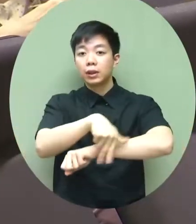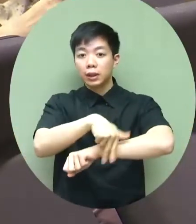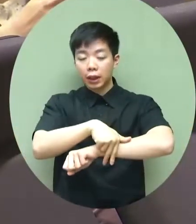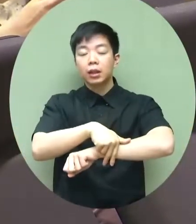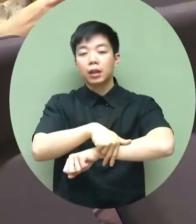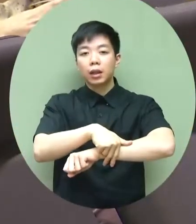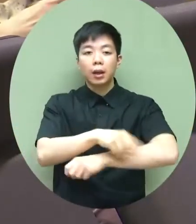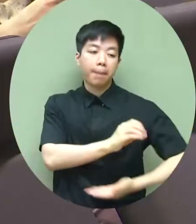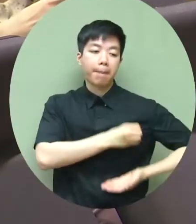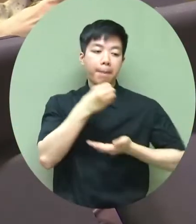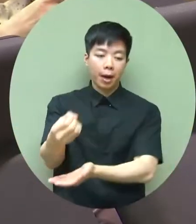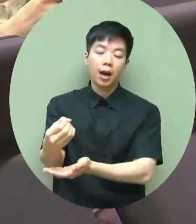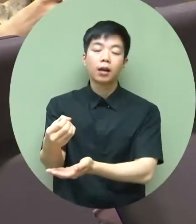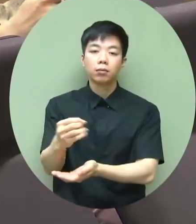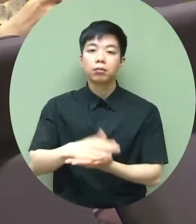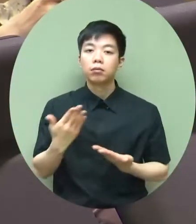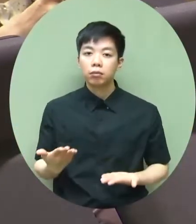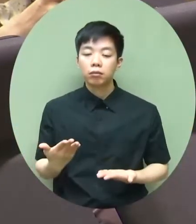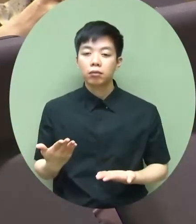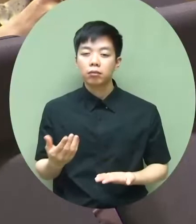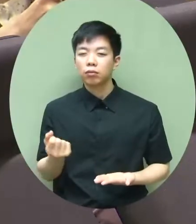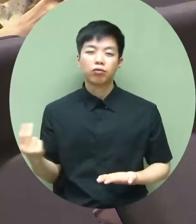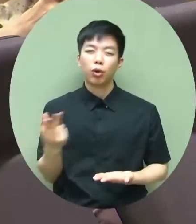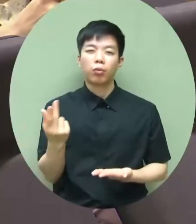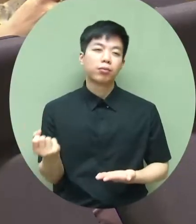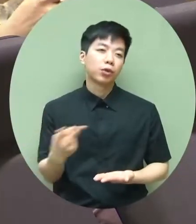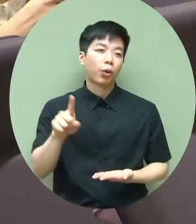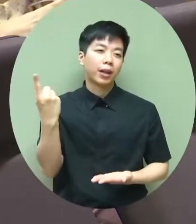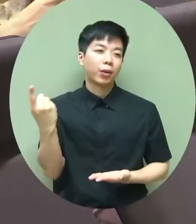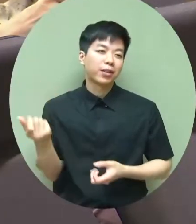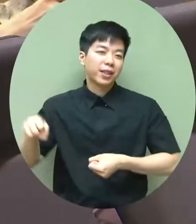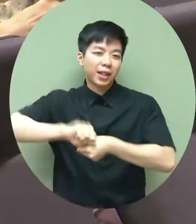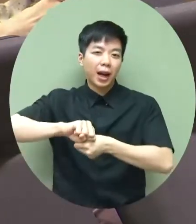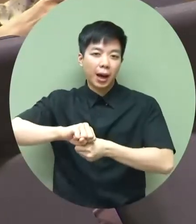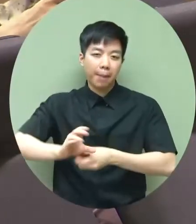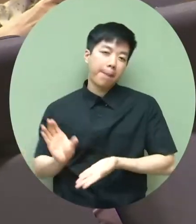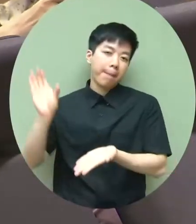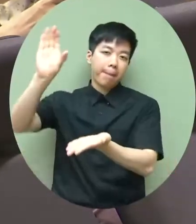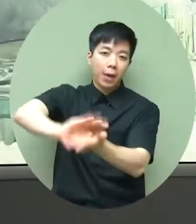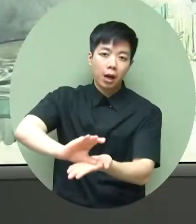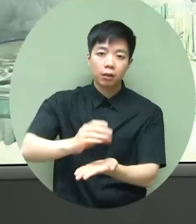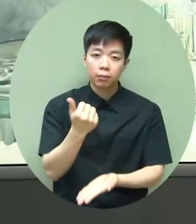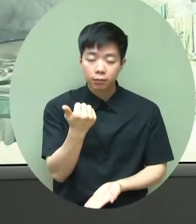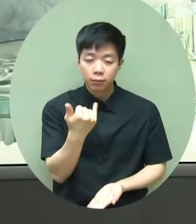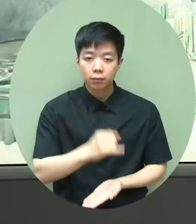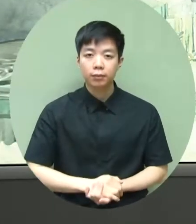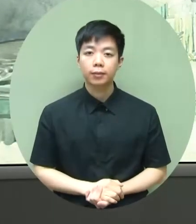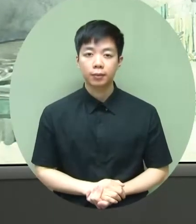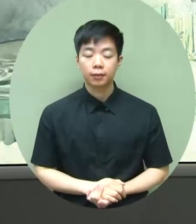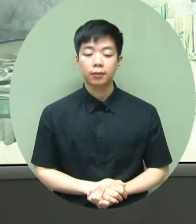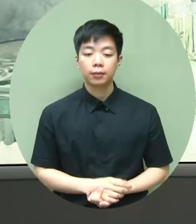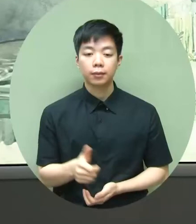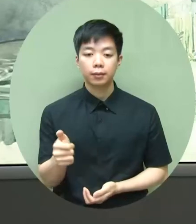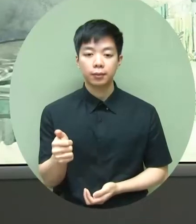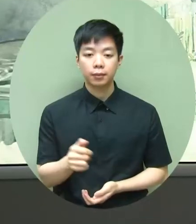We're told that $2 billion would be set aside by the MTRCL to cover the cost overrun